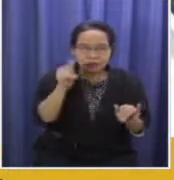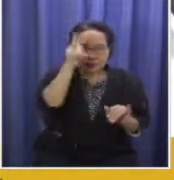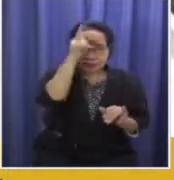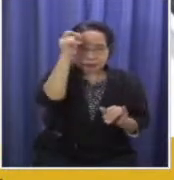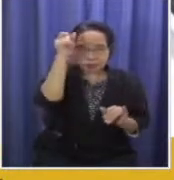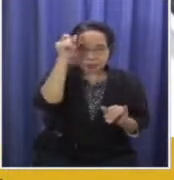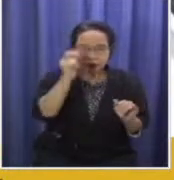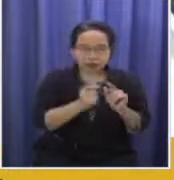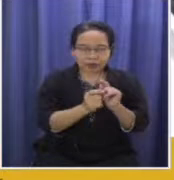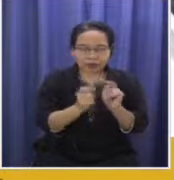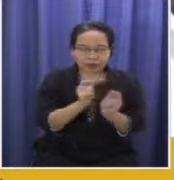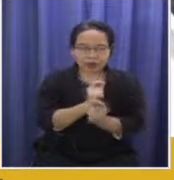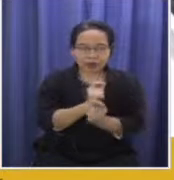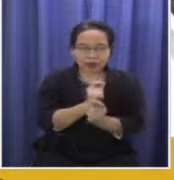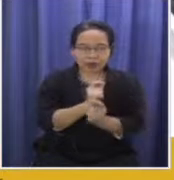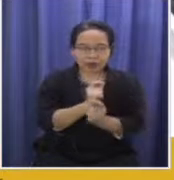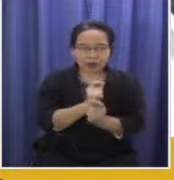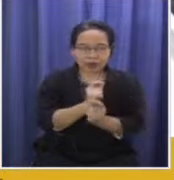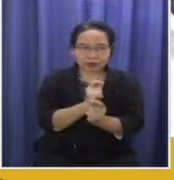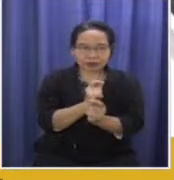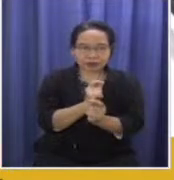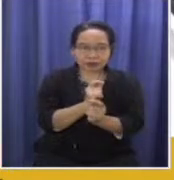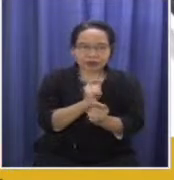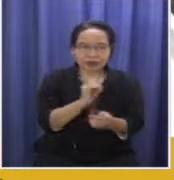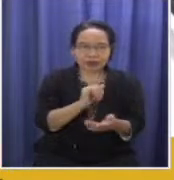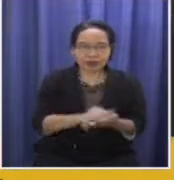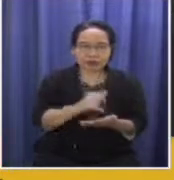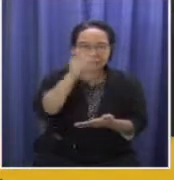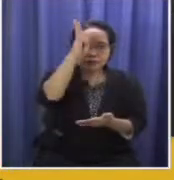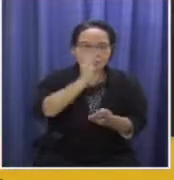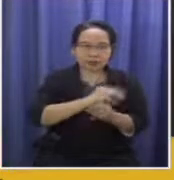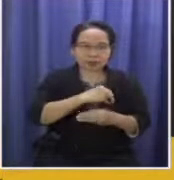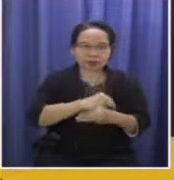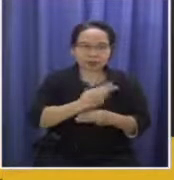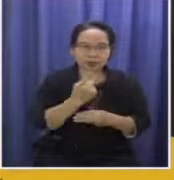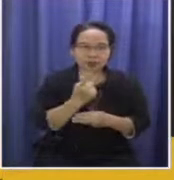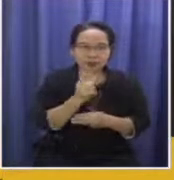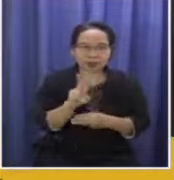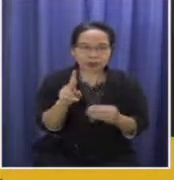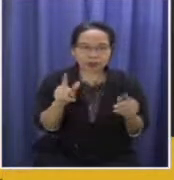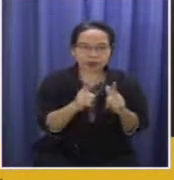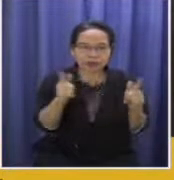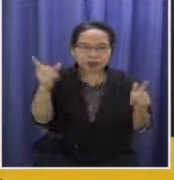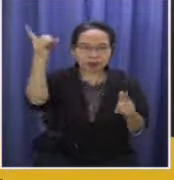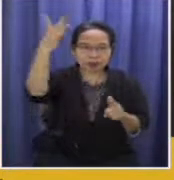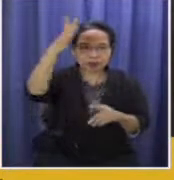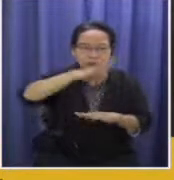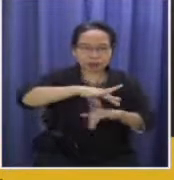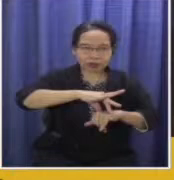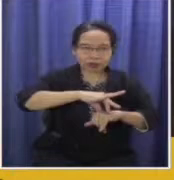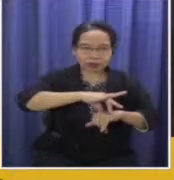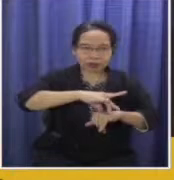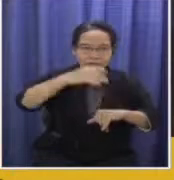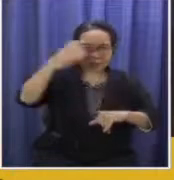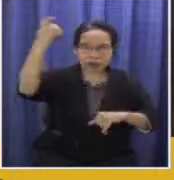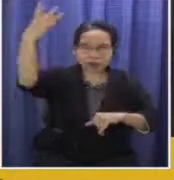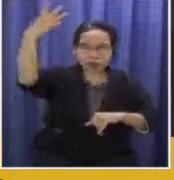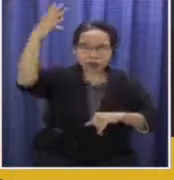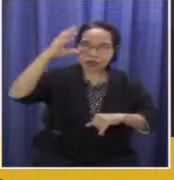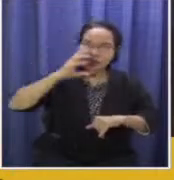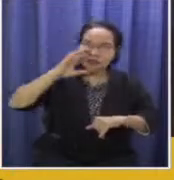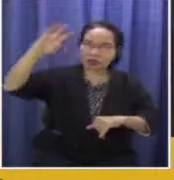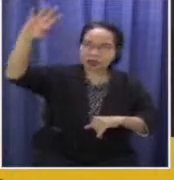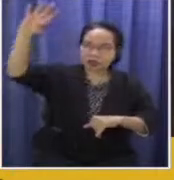the translation, that God made the two great lights on earth, that is the light of the